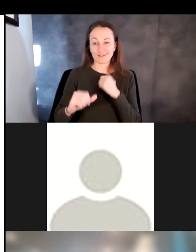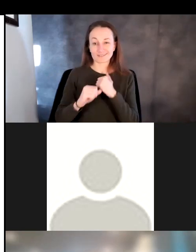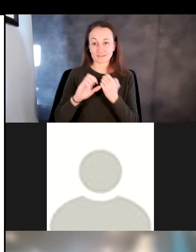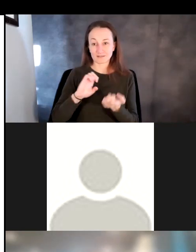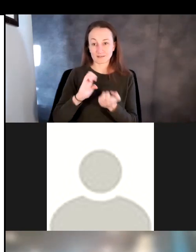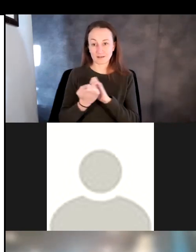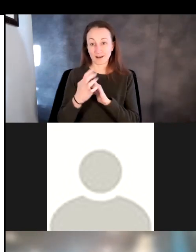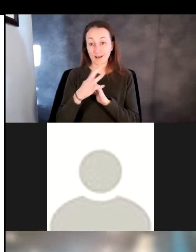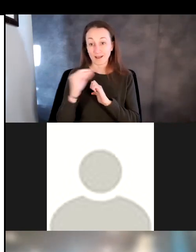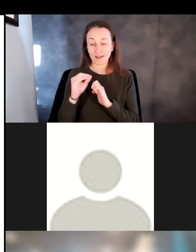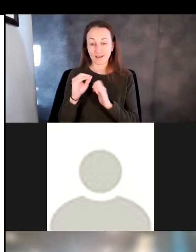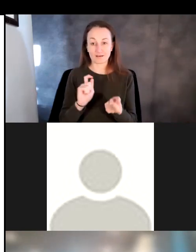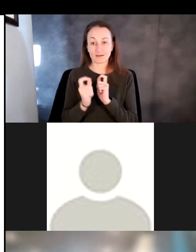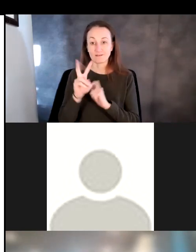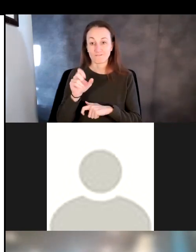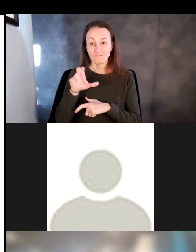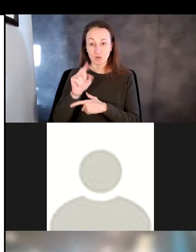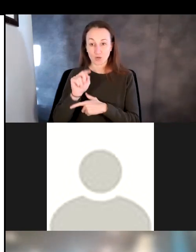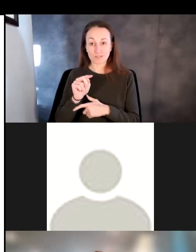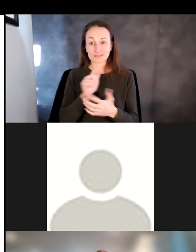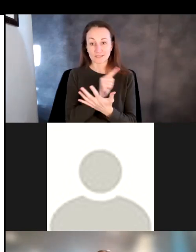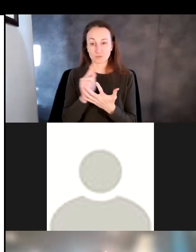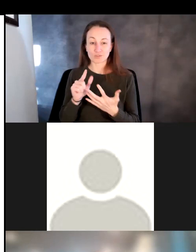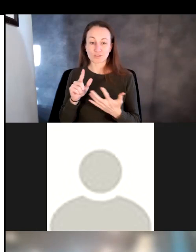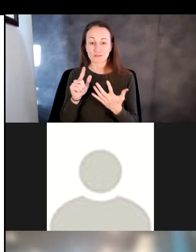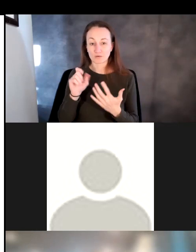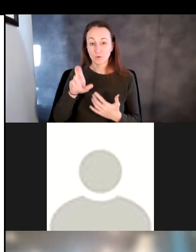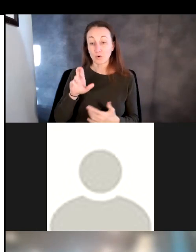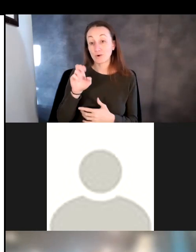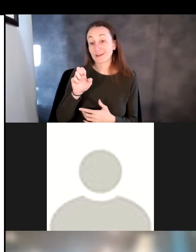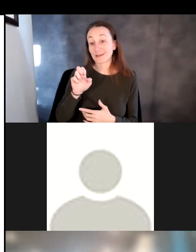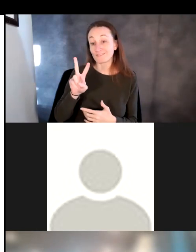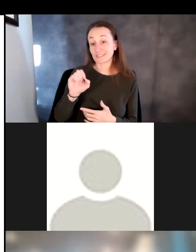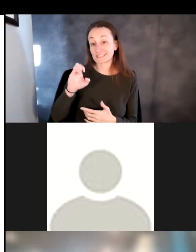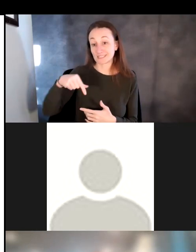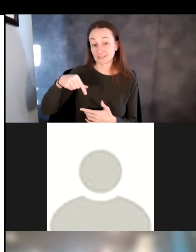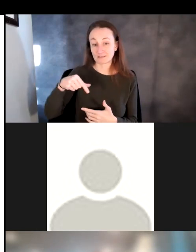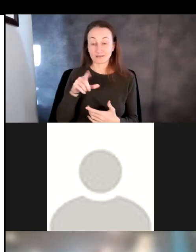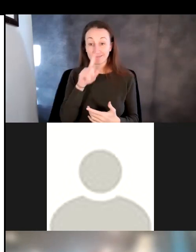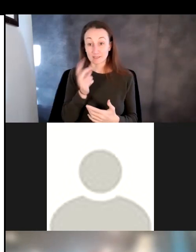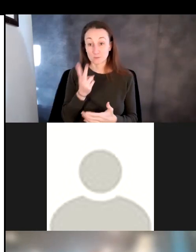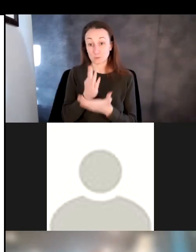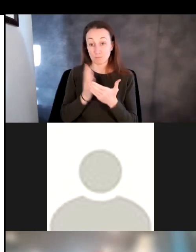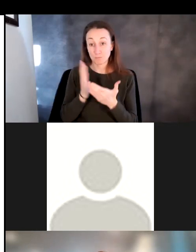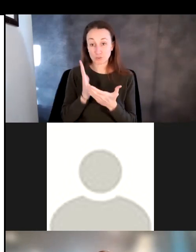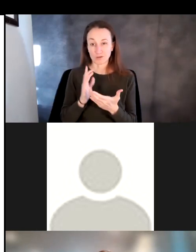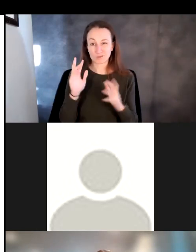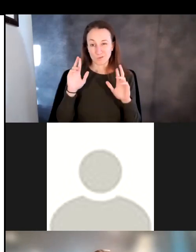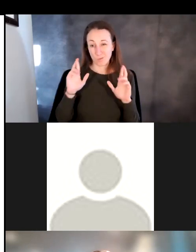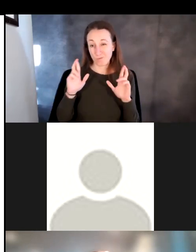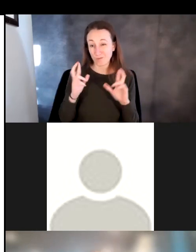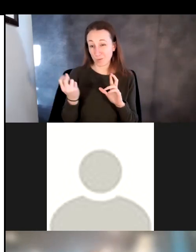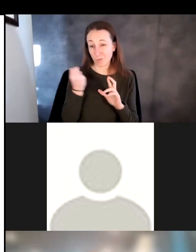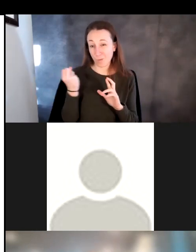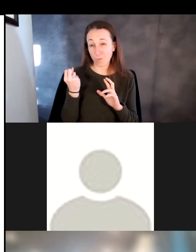every variant sequencing, or evSeq. This is a two-part talk, so it would actually be great if we could hold